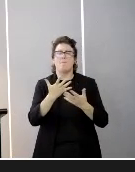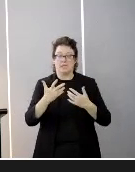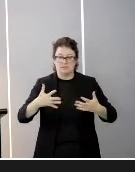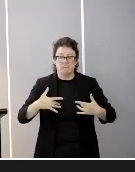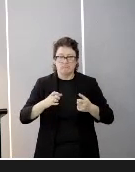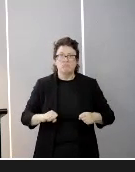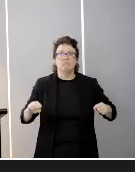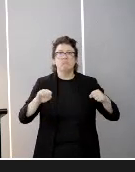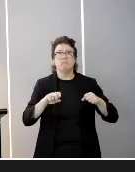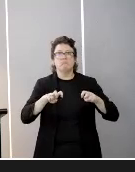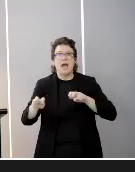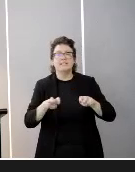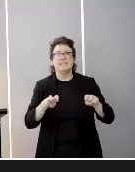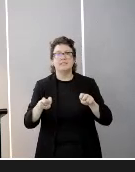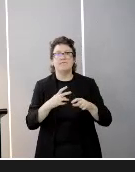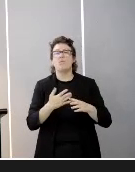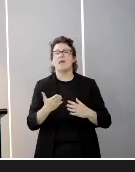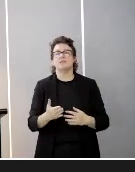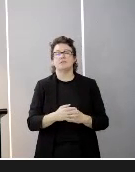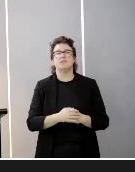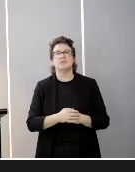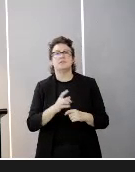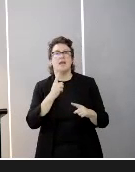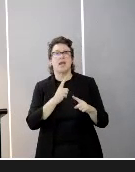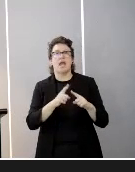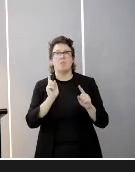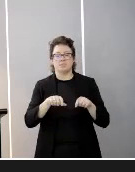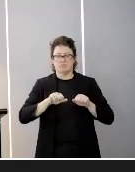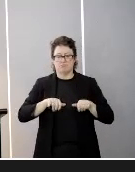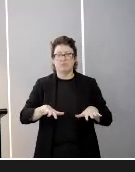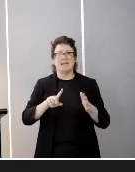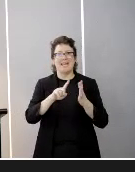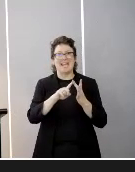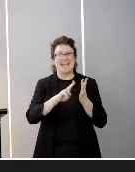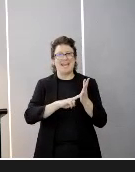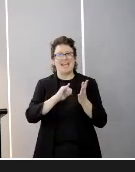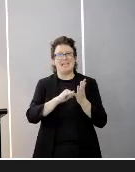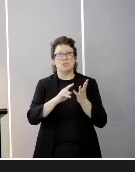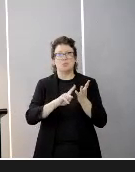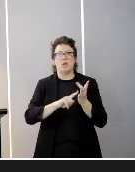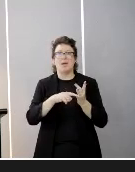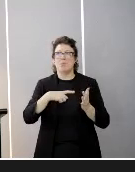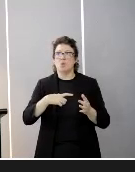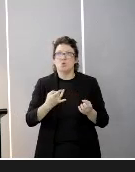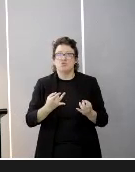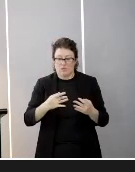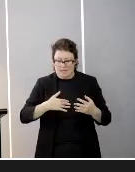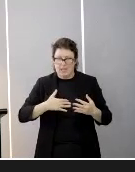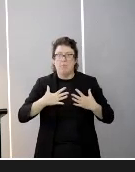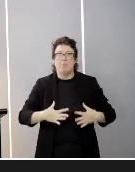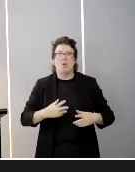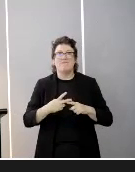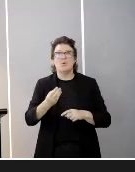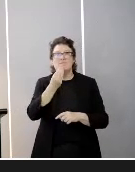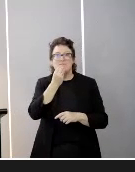and we start secreting insulin because we know that a meal is coming soon, and we peak